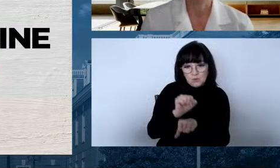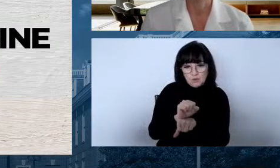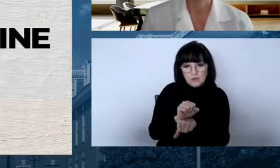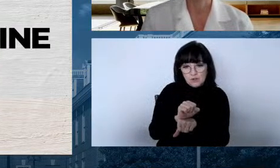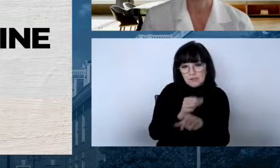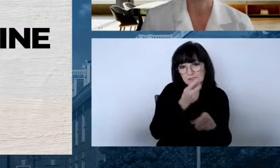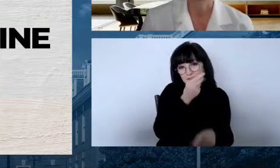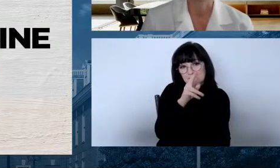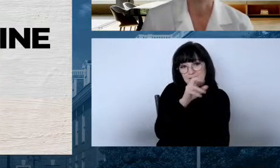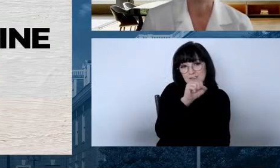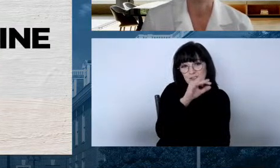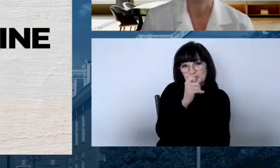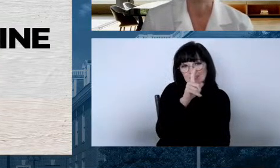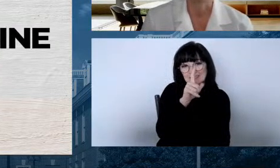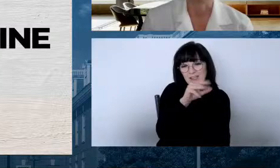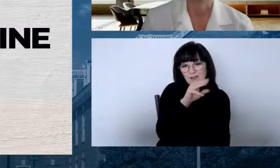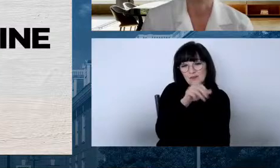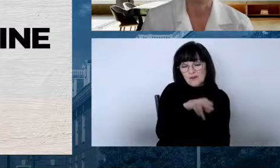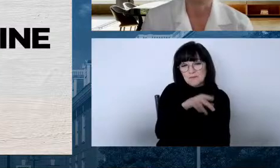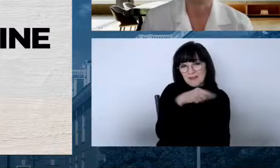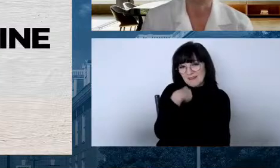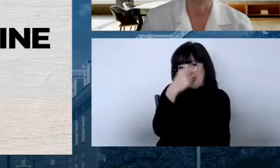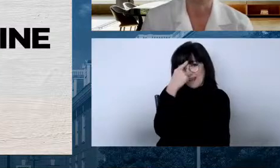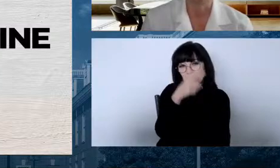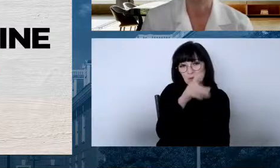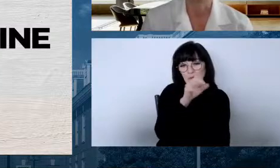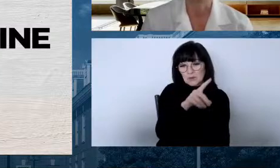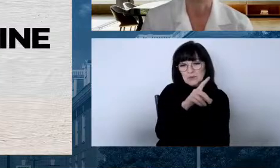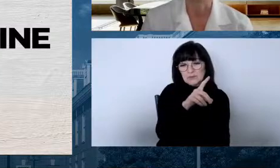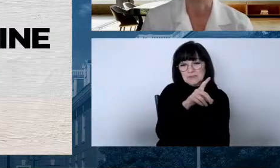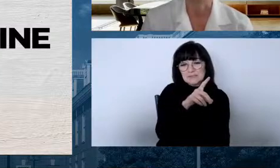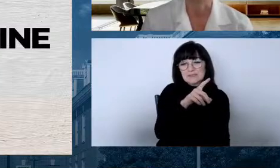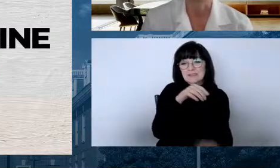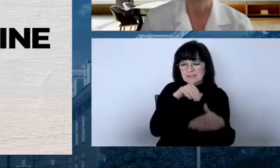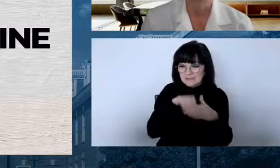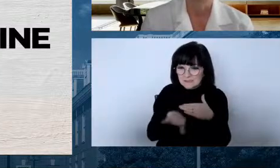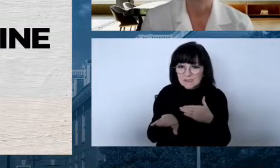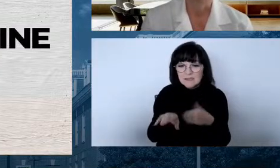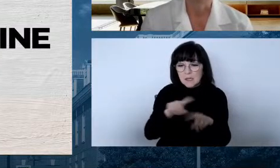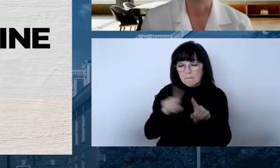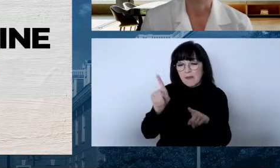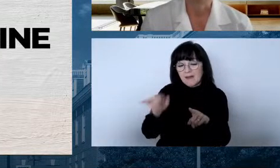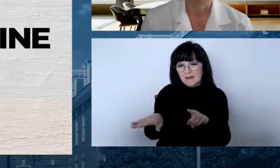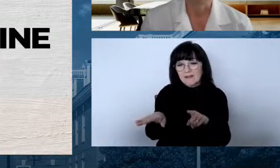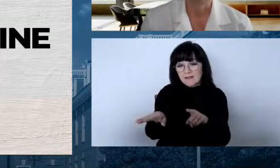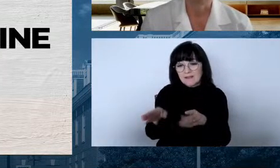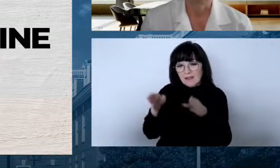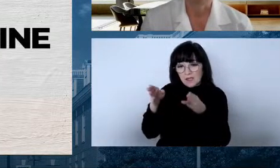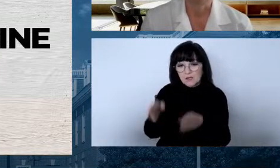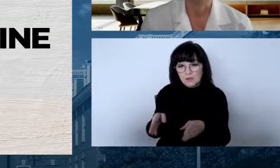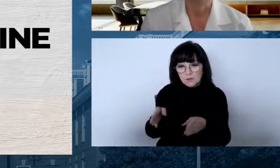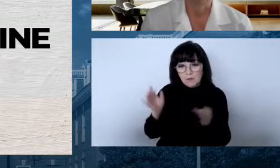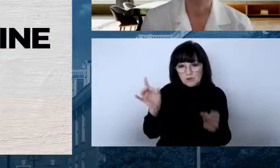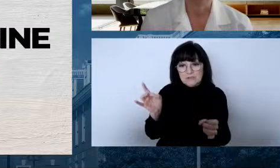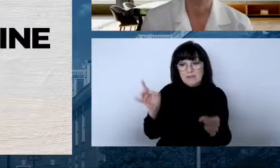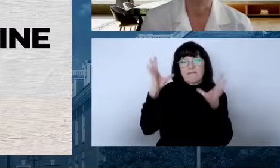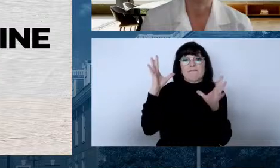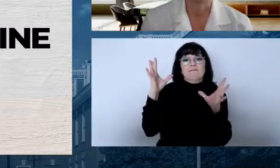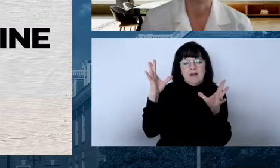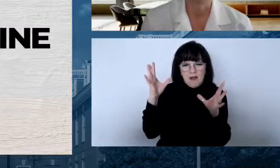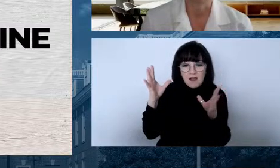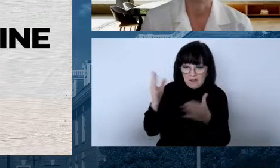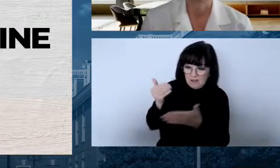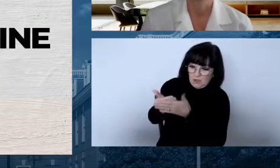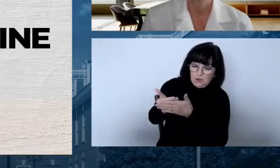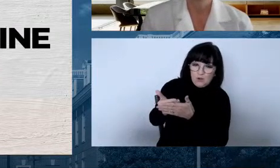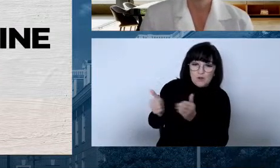you happened to walk in right when that happened, but we did have a patient who was extremely violent within a few feet of myself. And I did